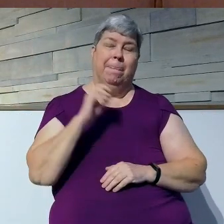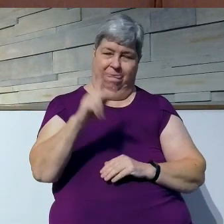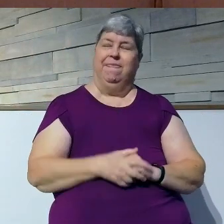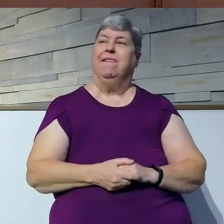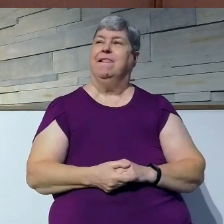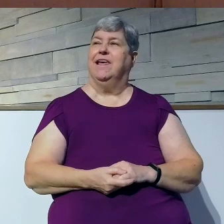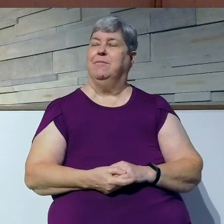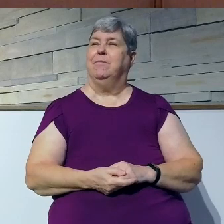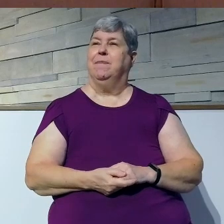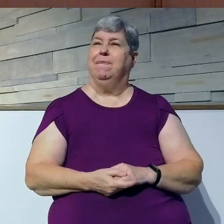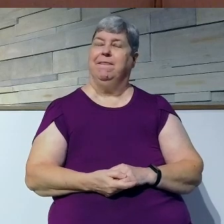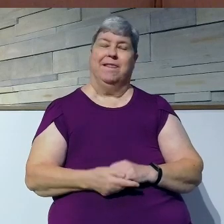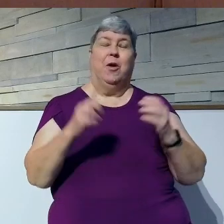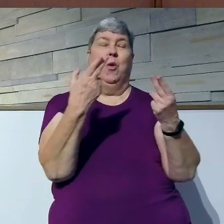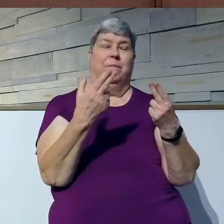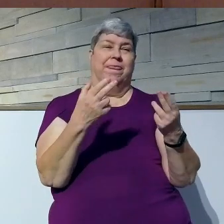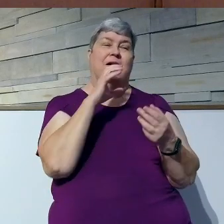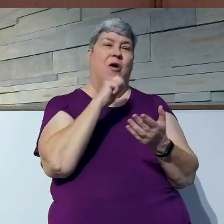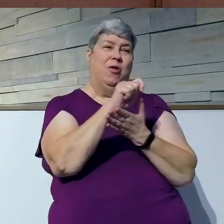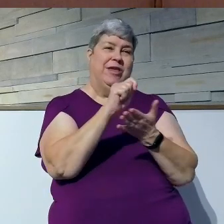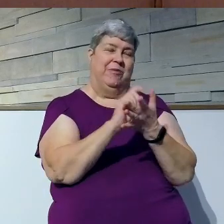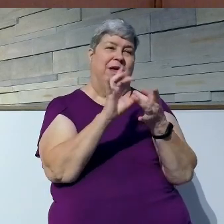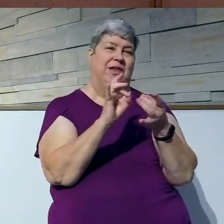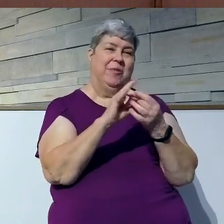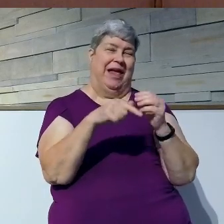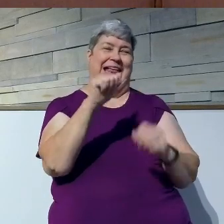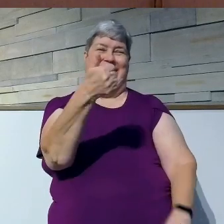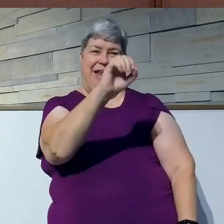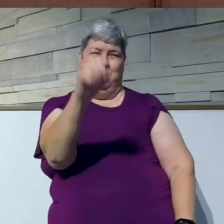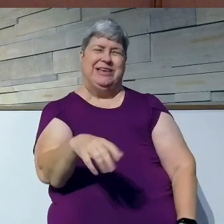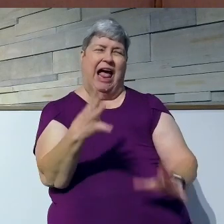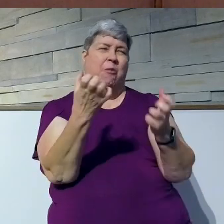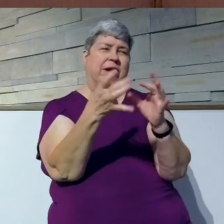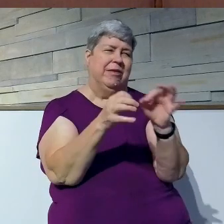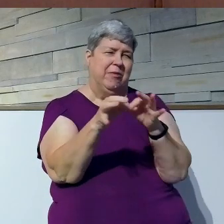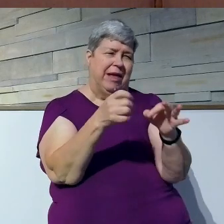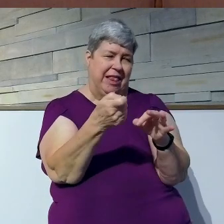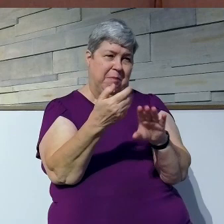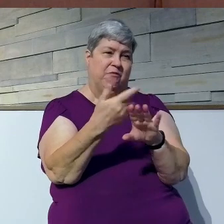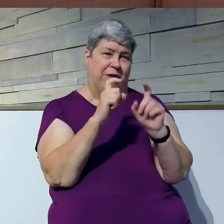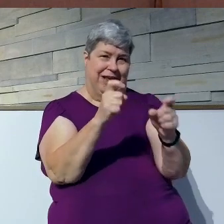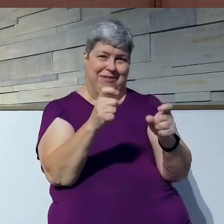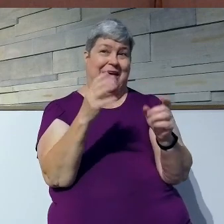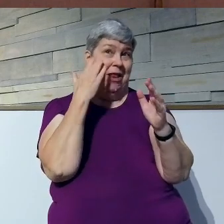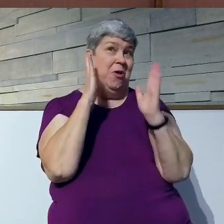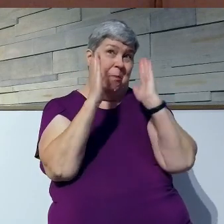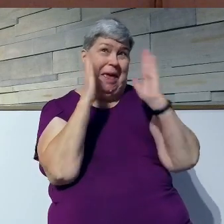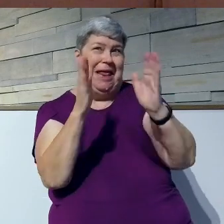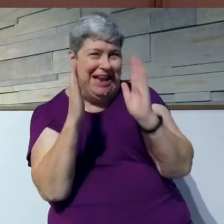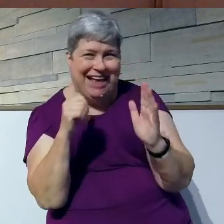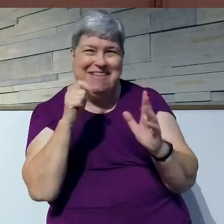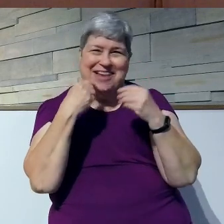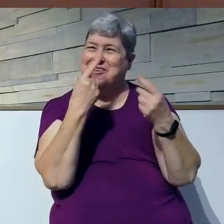right. Oh, yeah. Old Testament talks about 10%. Let me go here before we give away. Oh, well, I know I have your attention. I haven't